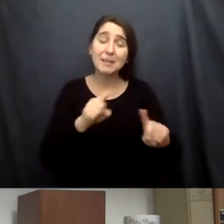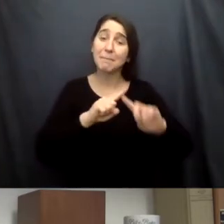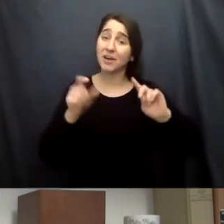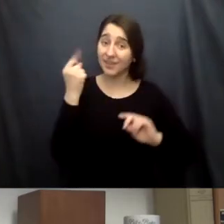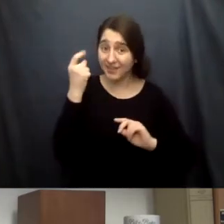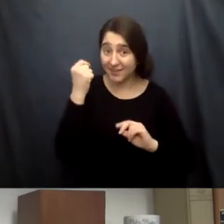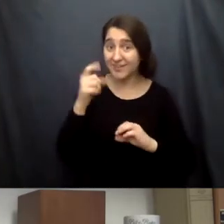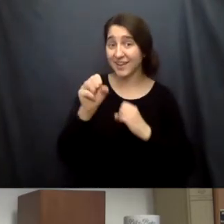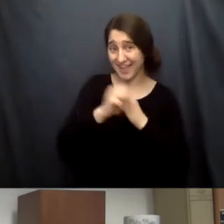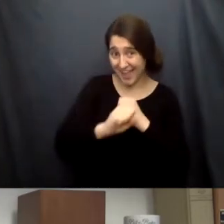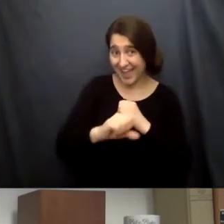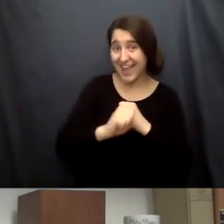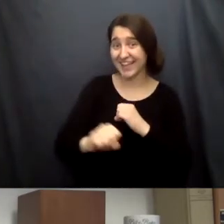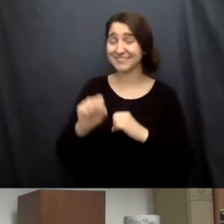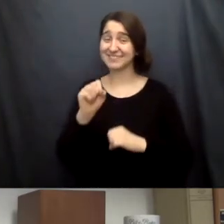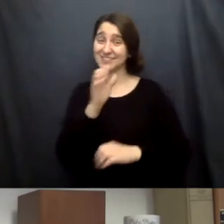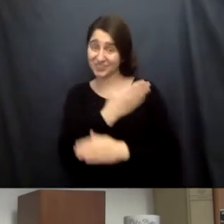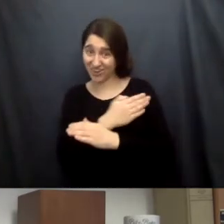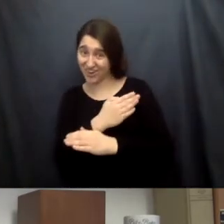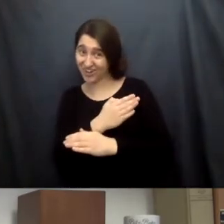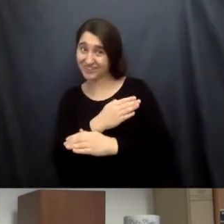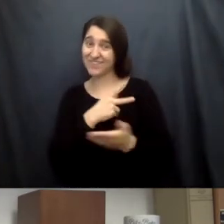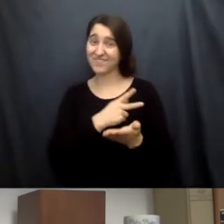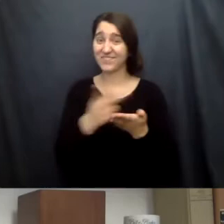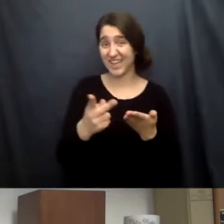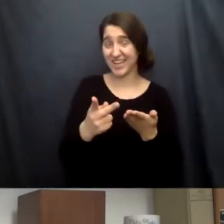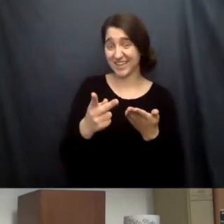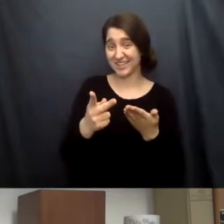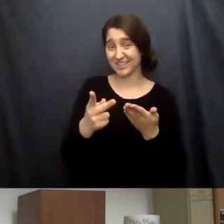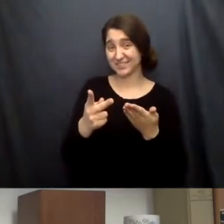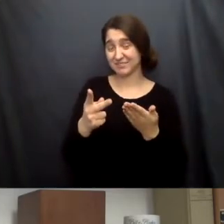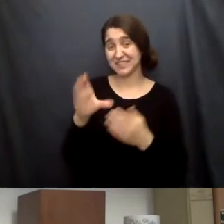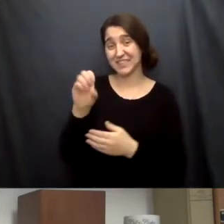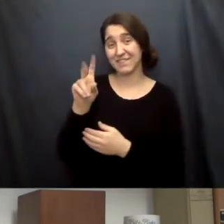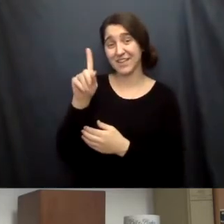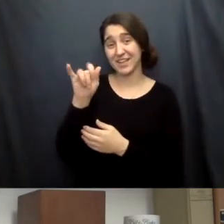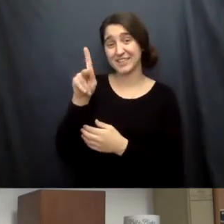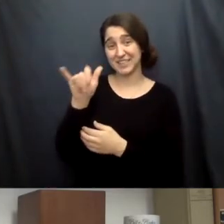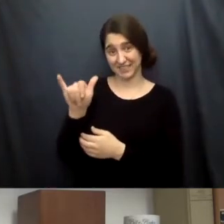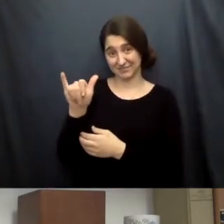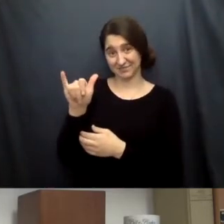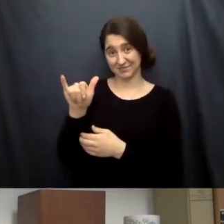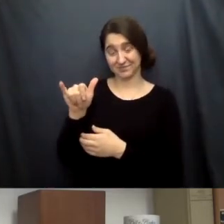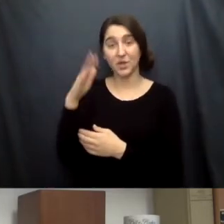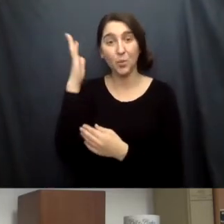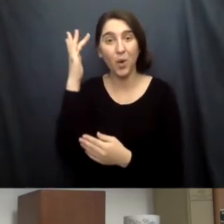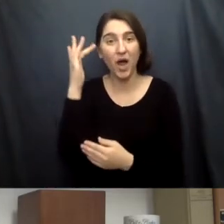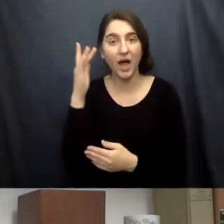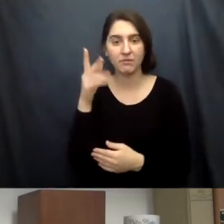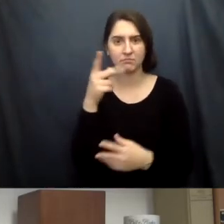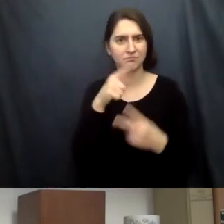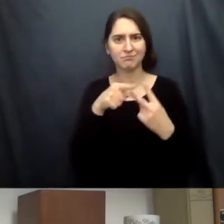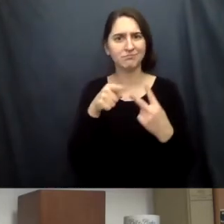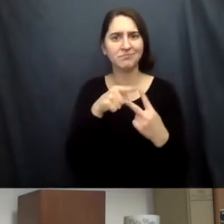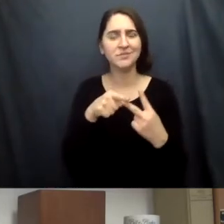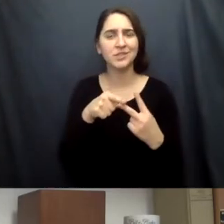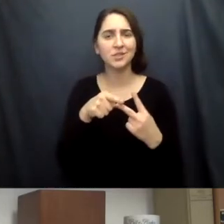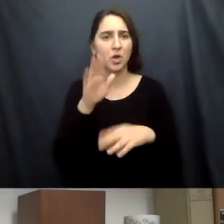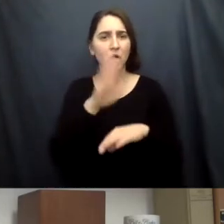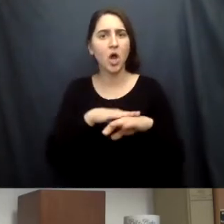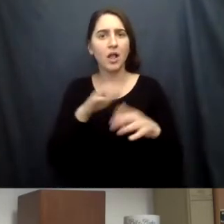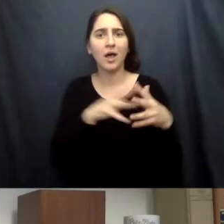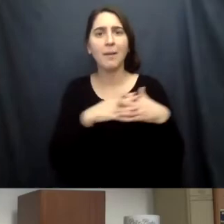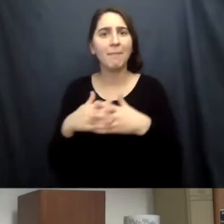Though well-intentioned, I think that both the ad and the inaugural hymn are failed attempts at